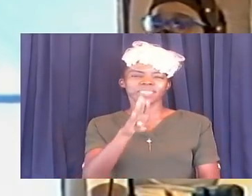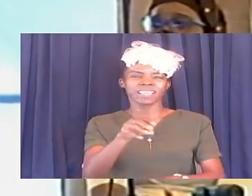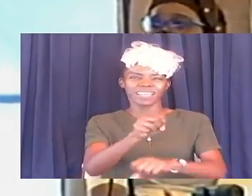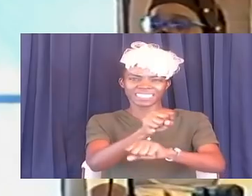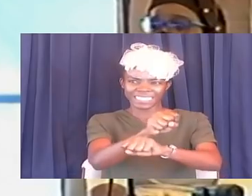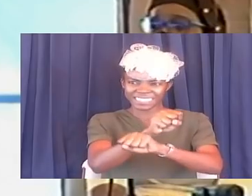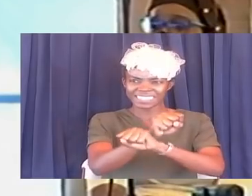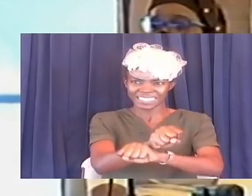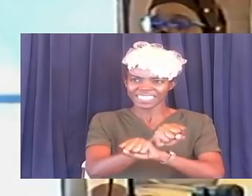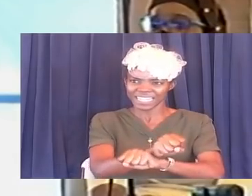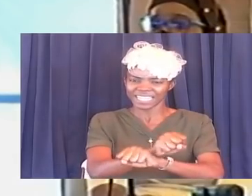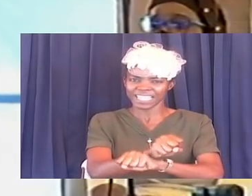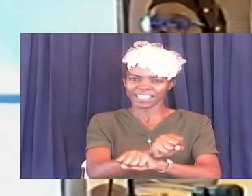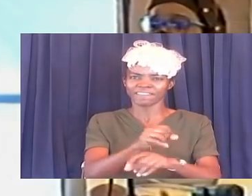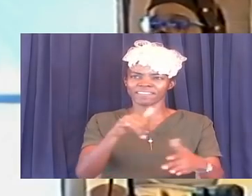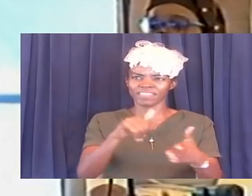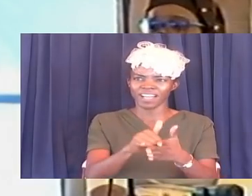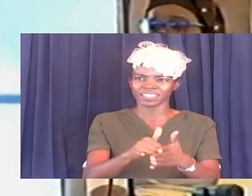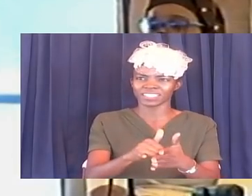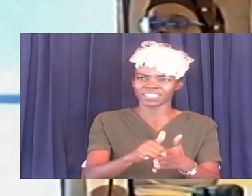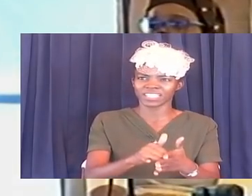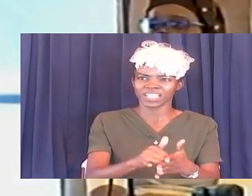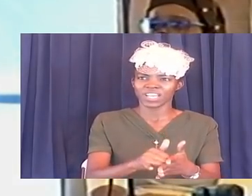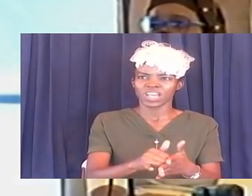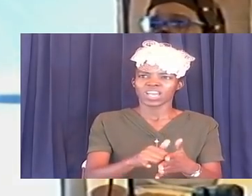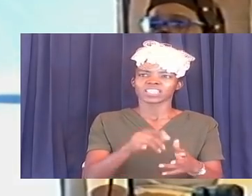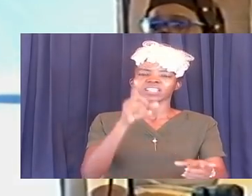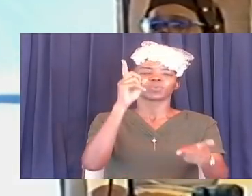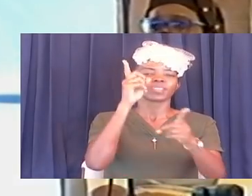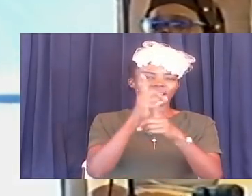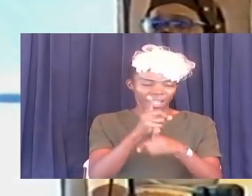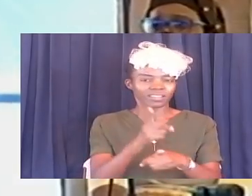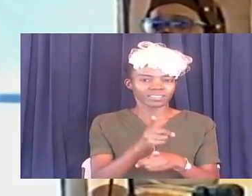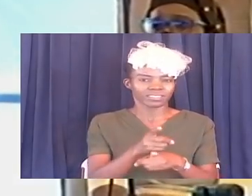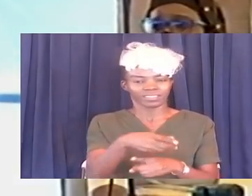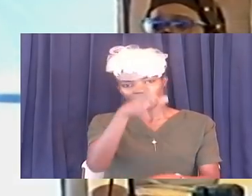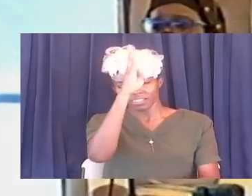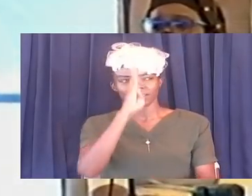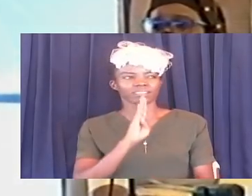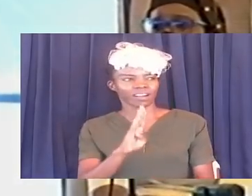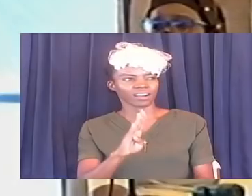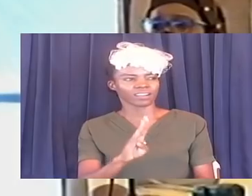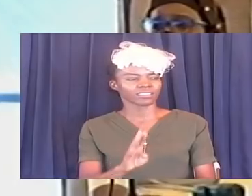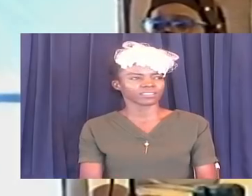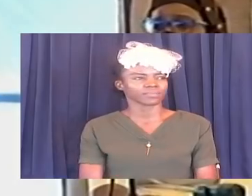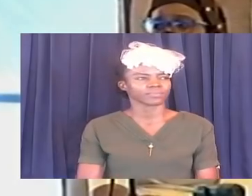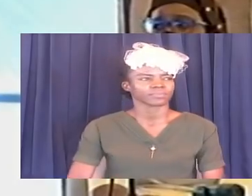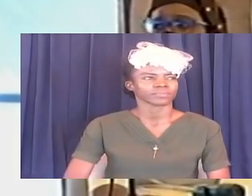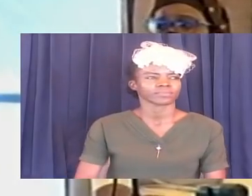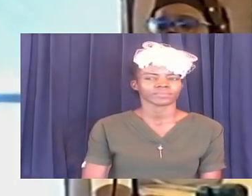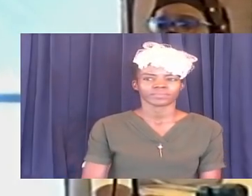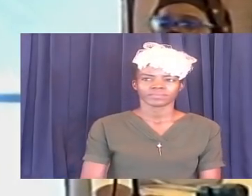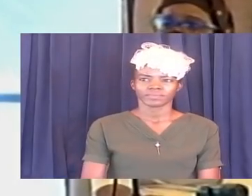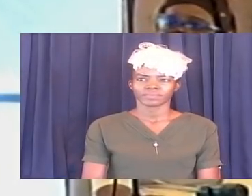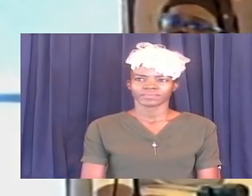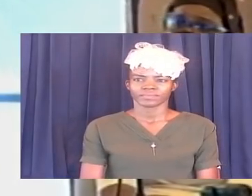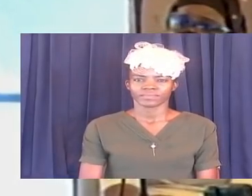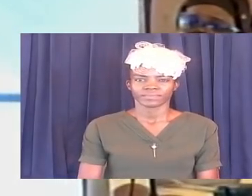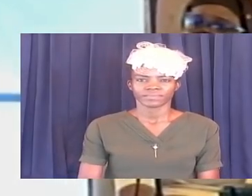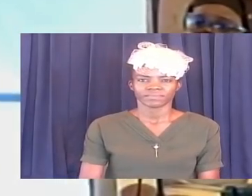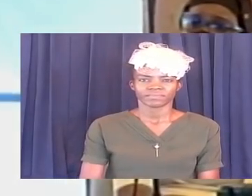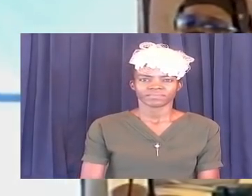that will respond. And the thing about the slave cylinder is they all work